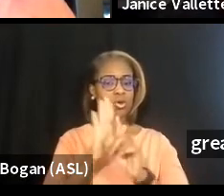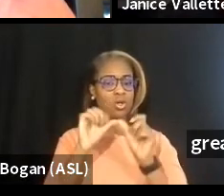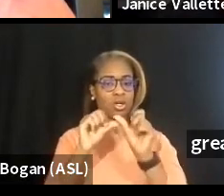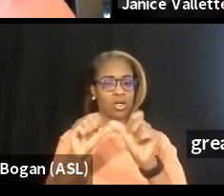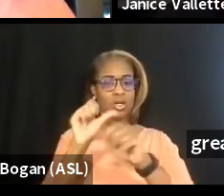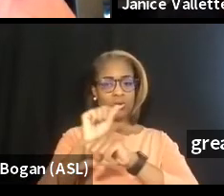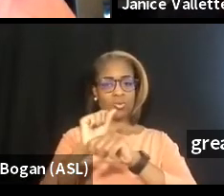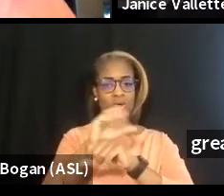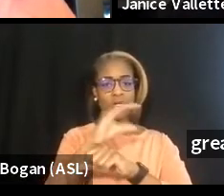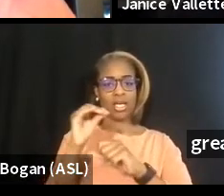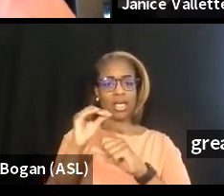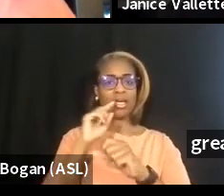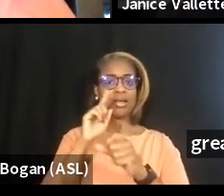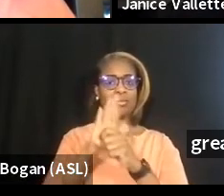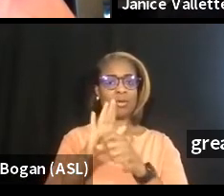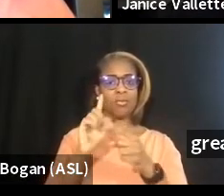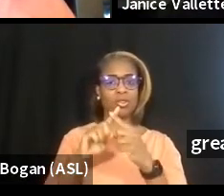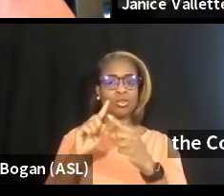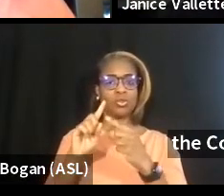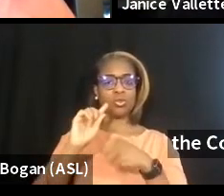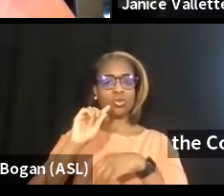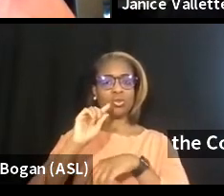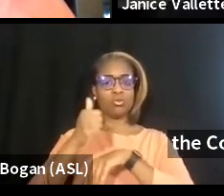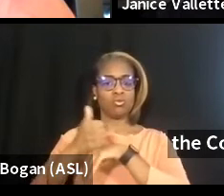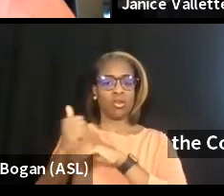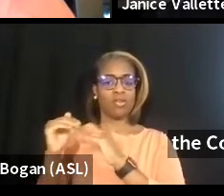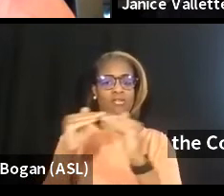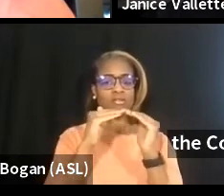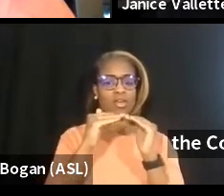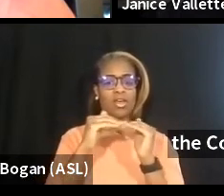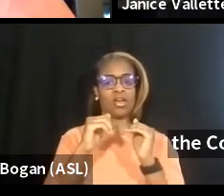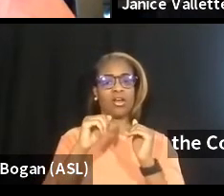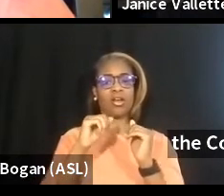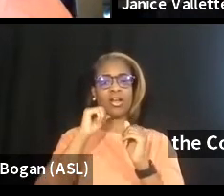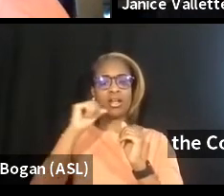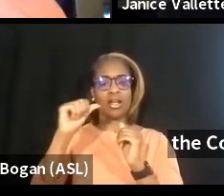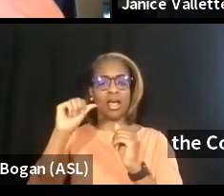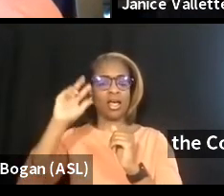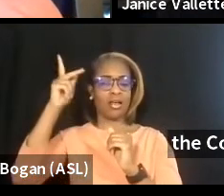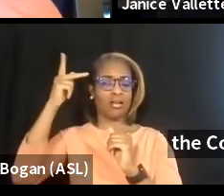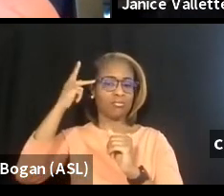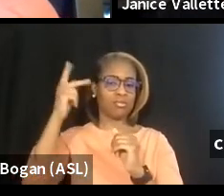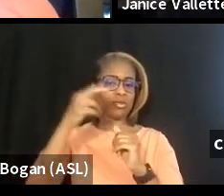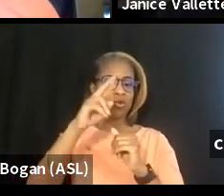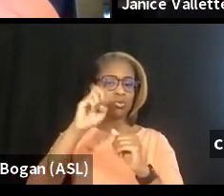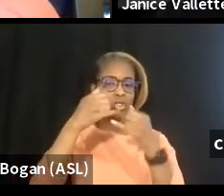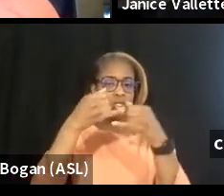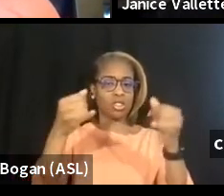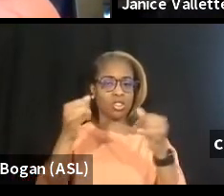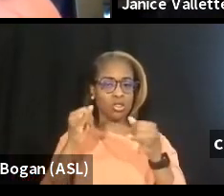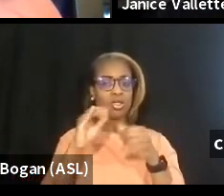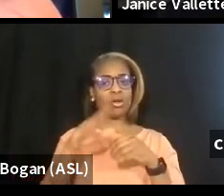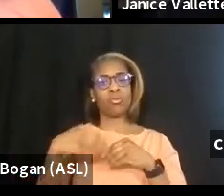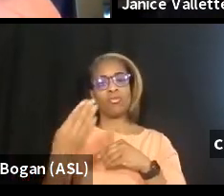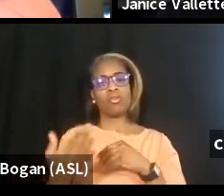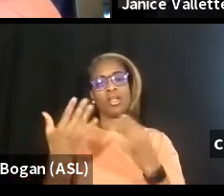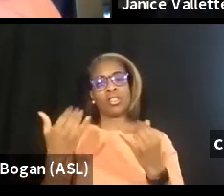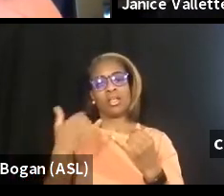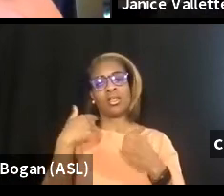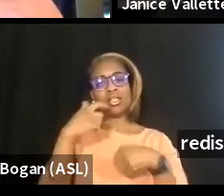their commitment to creating fair, nonpartisan redistricting. Provided for your discussion today are tentative timelines for